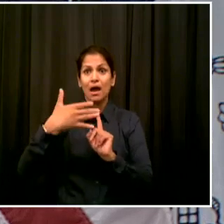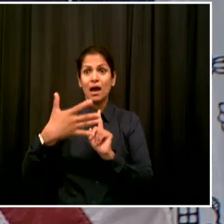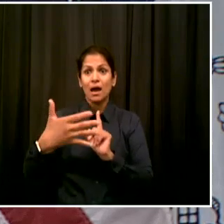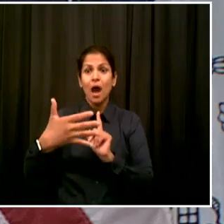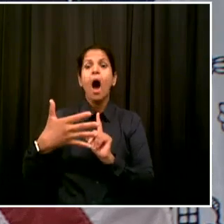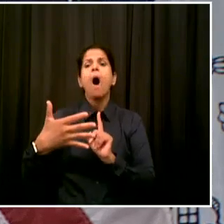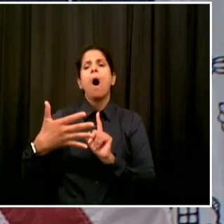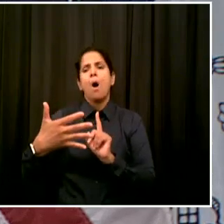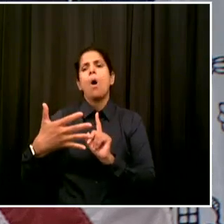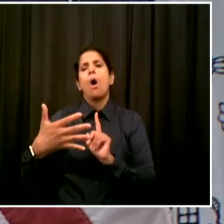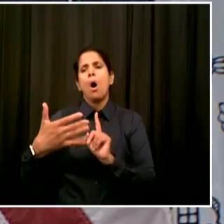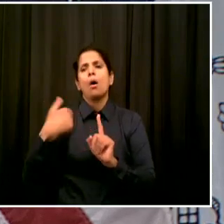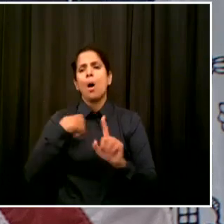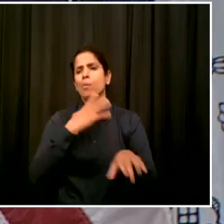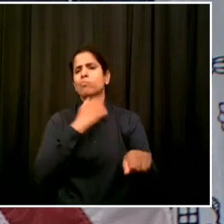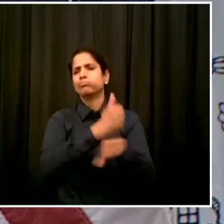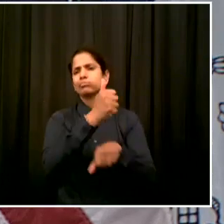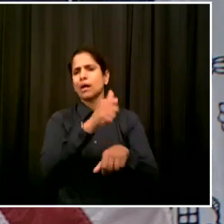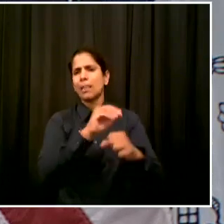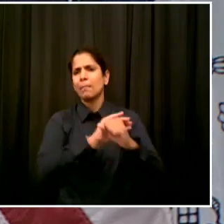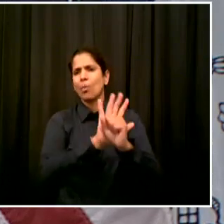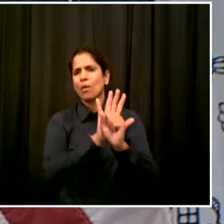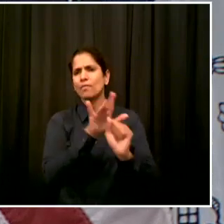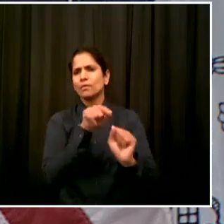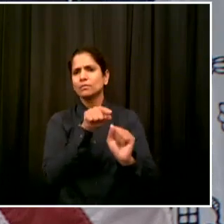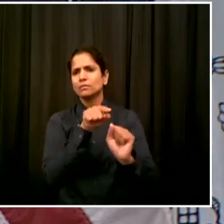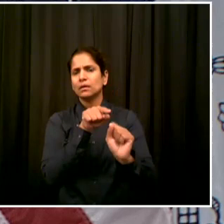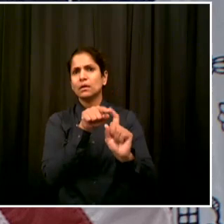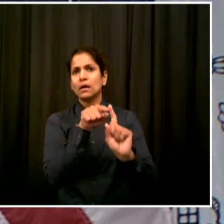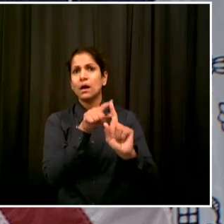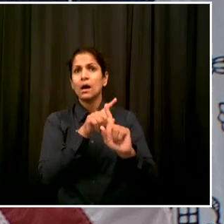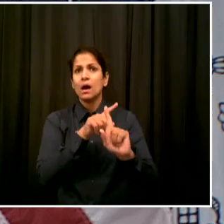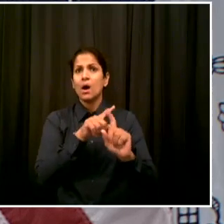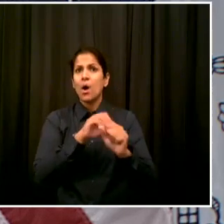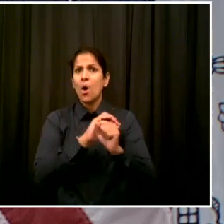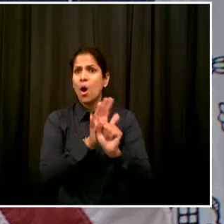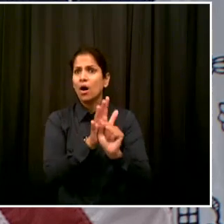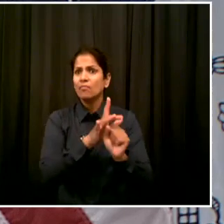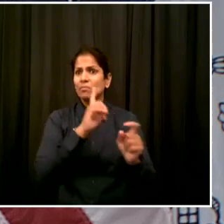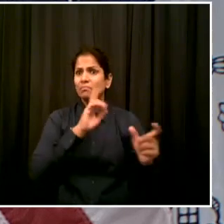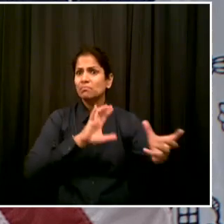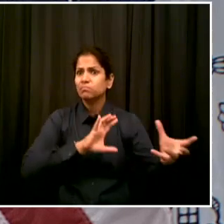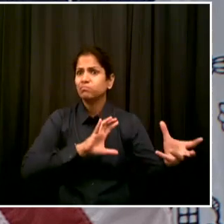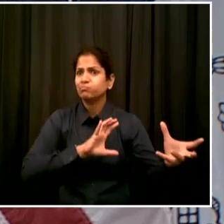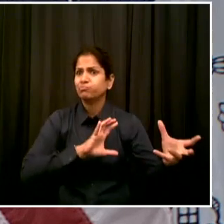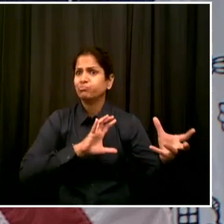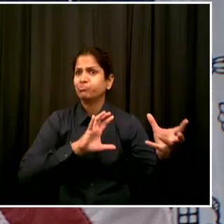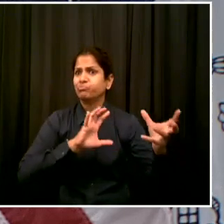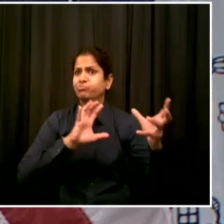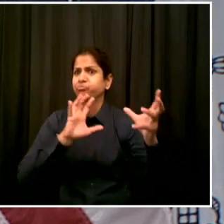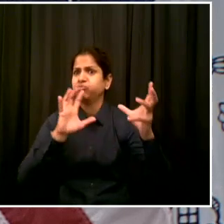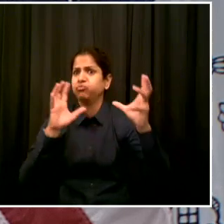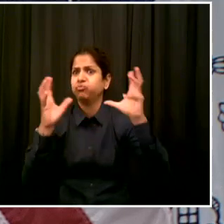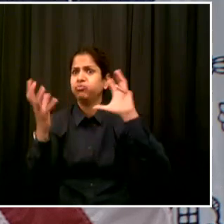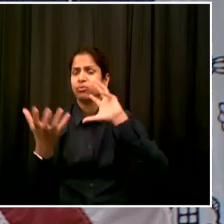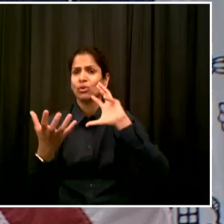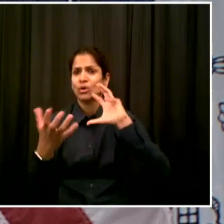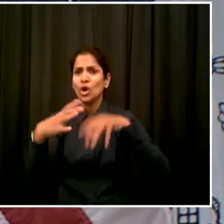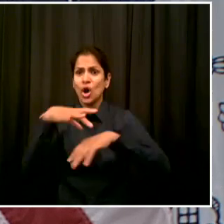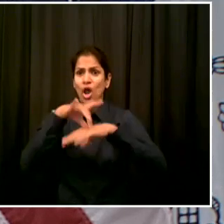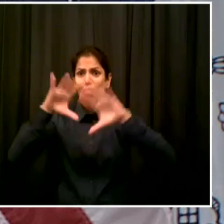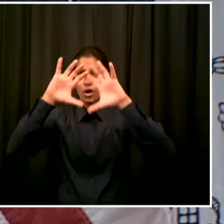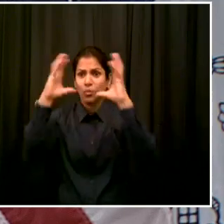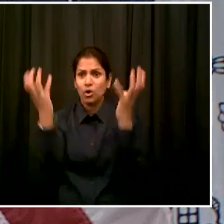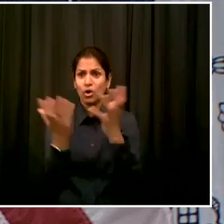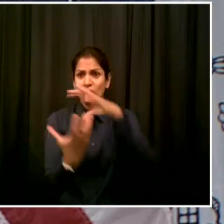I believe that the much truer interpretation is to look at all of the factors and the particularly central role of the coronavirus and what's